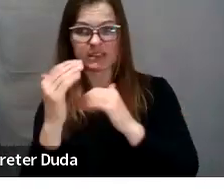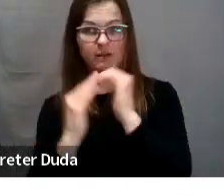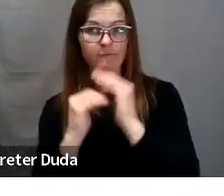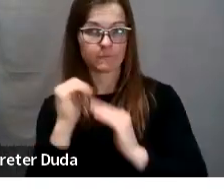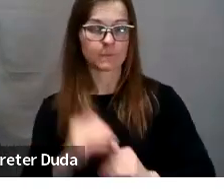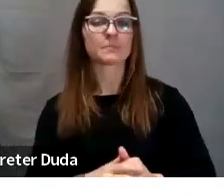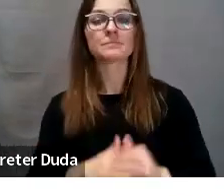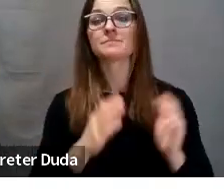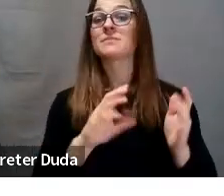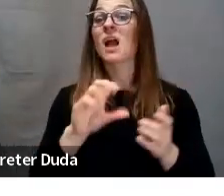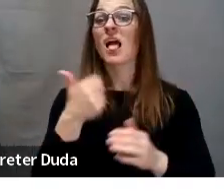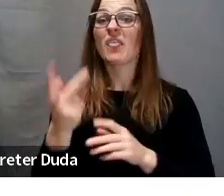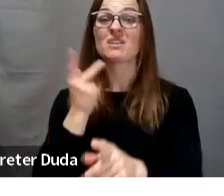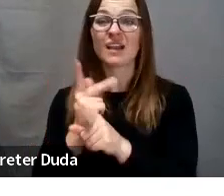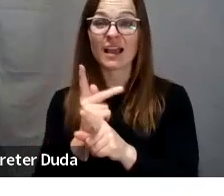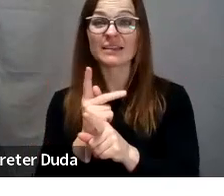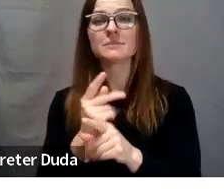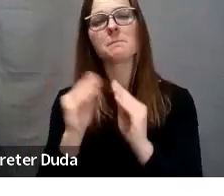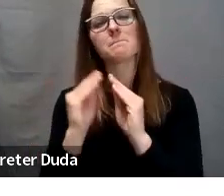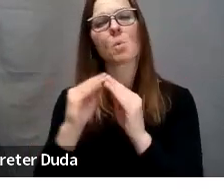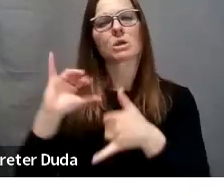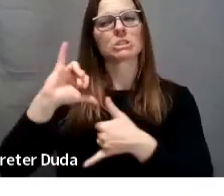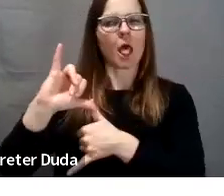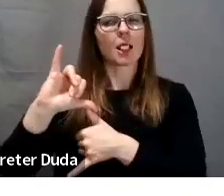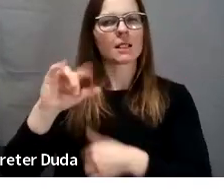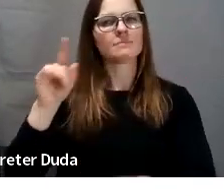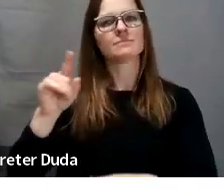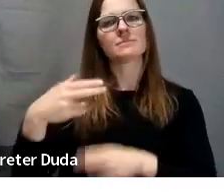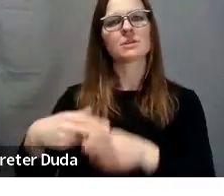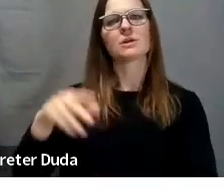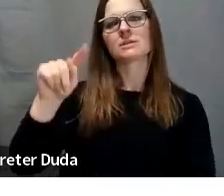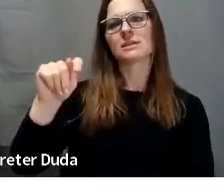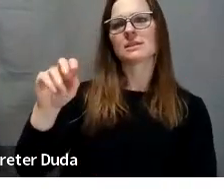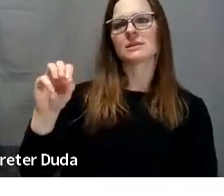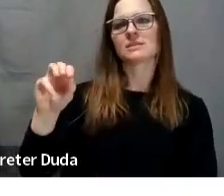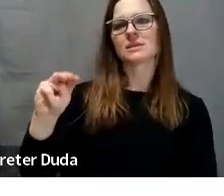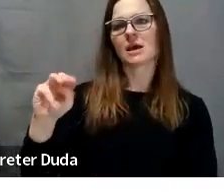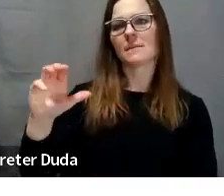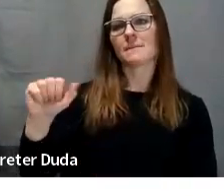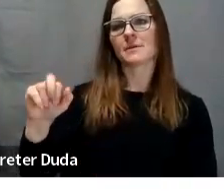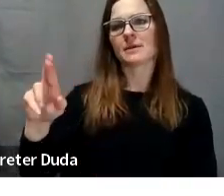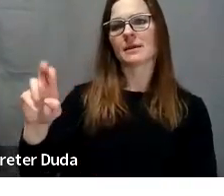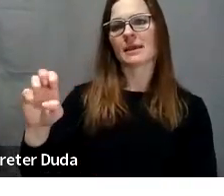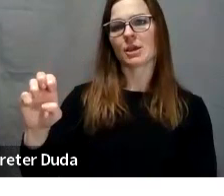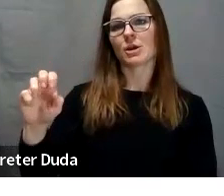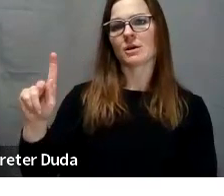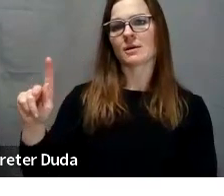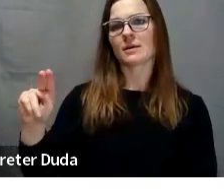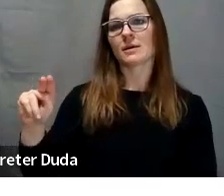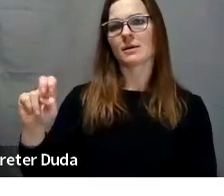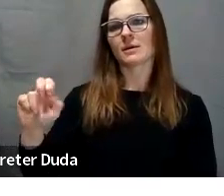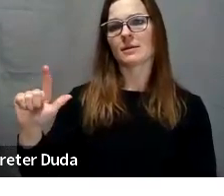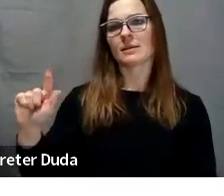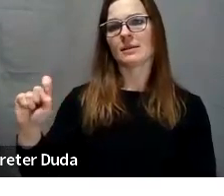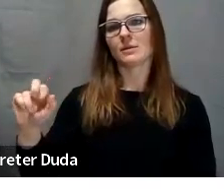Another version of that's kind of makes it taller is the Tom Care Kneeler. And this is a bench and as well